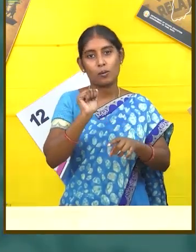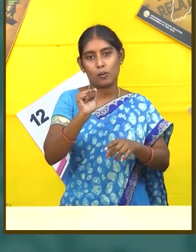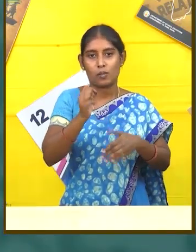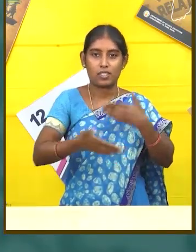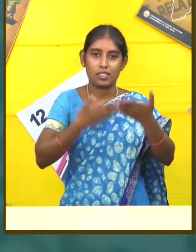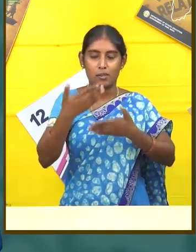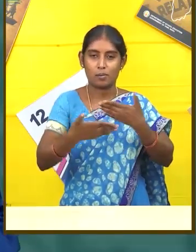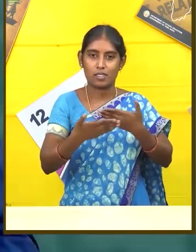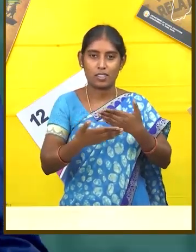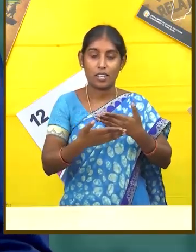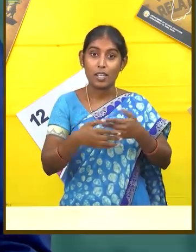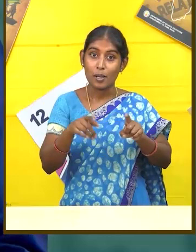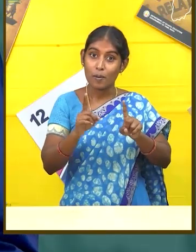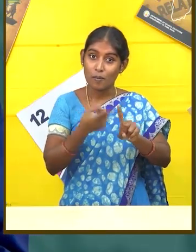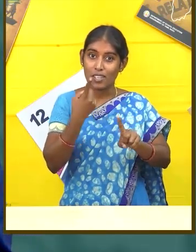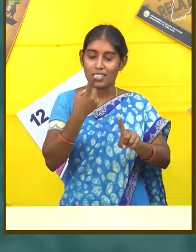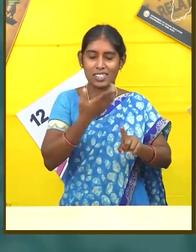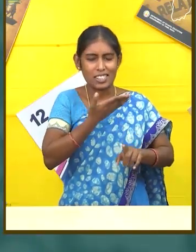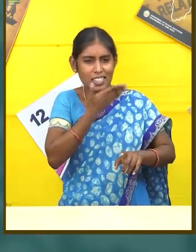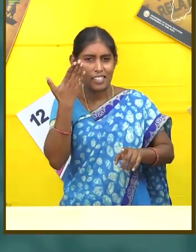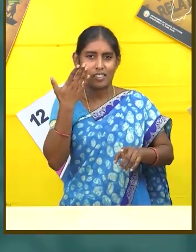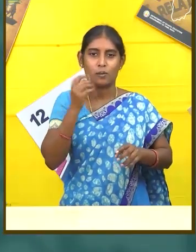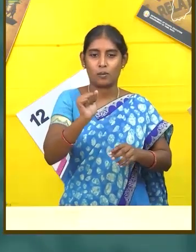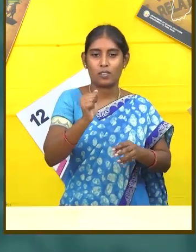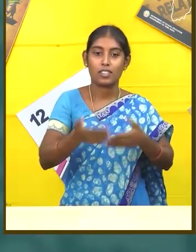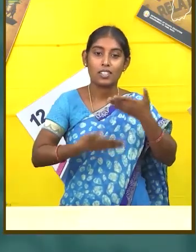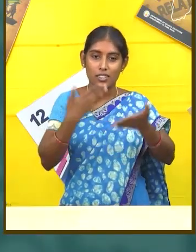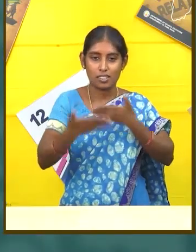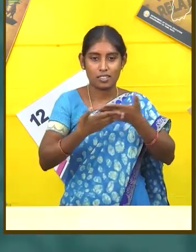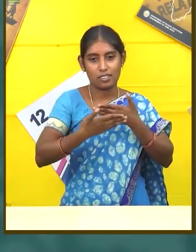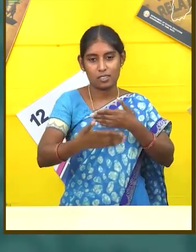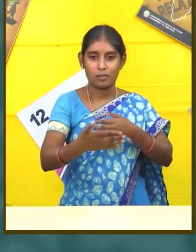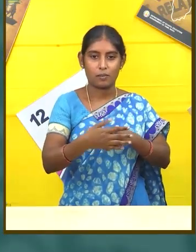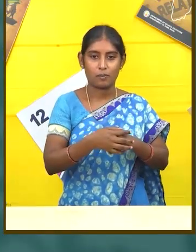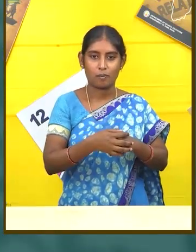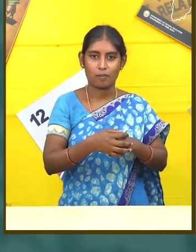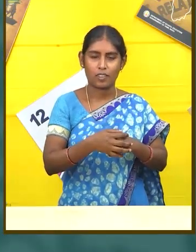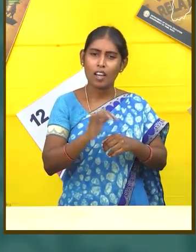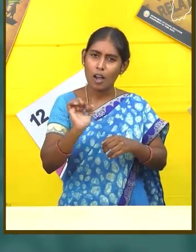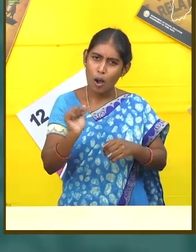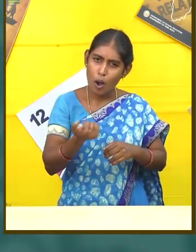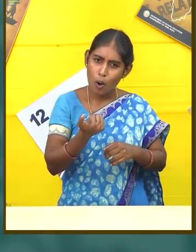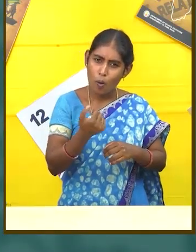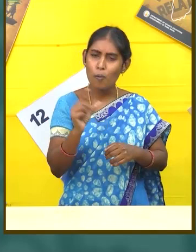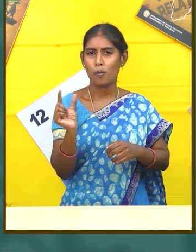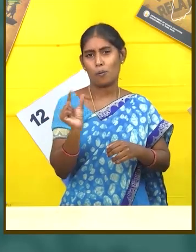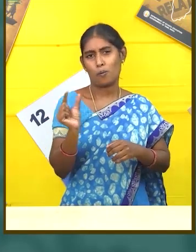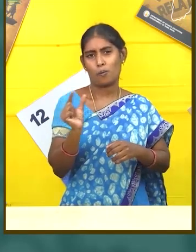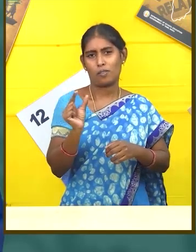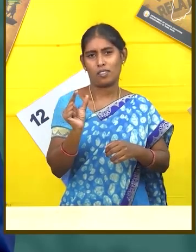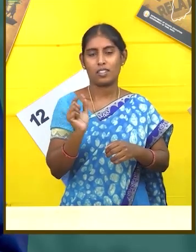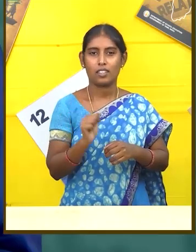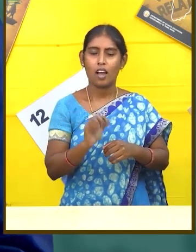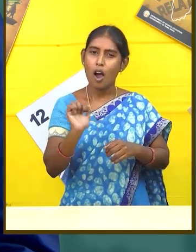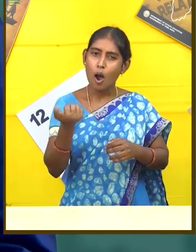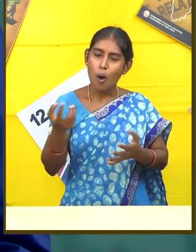And only one simple problem I solved you. Now, how to do this in applied